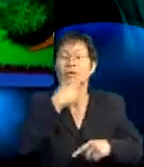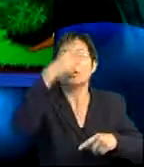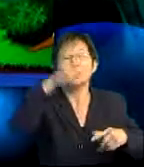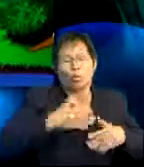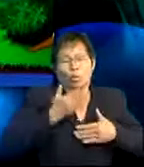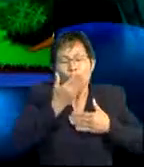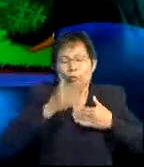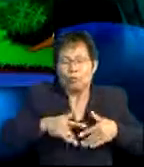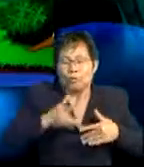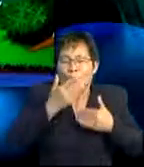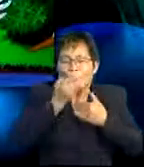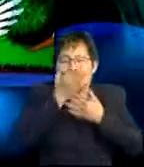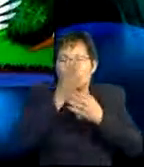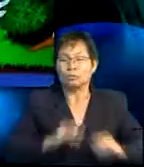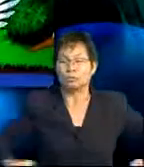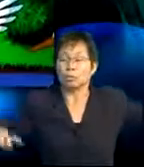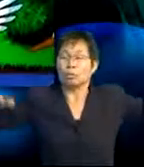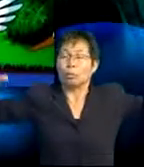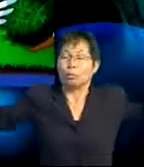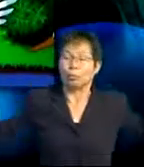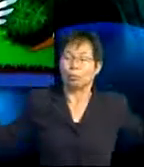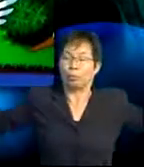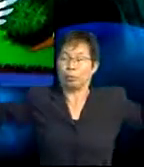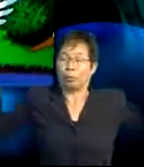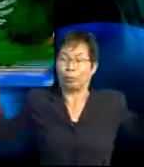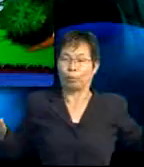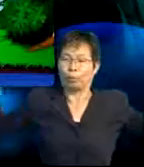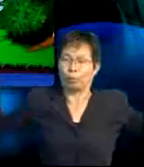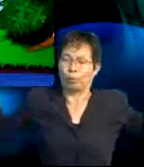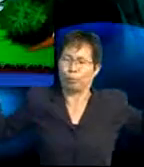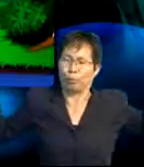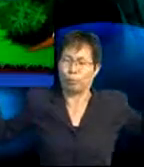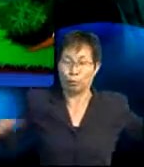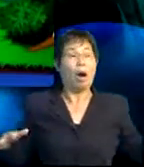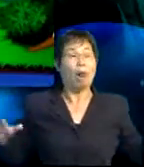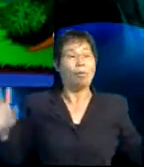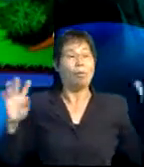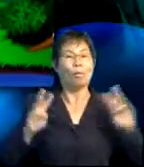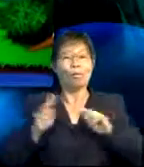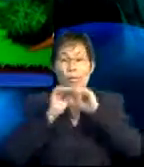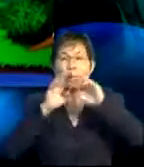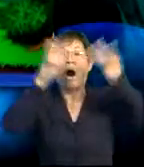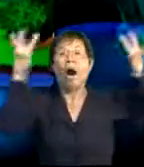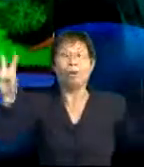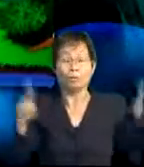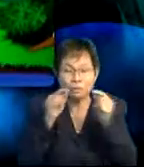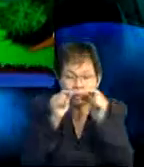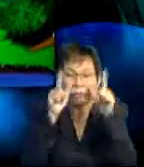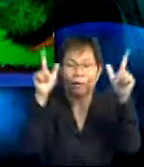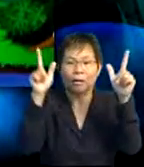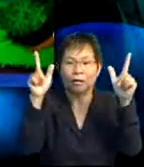He stretched his wings and flapped them a few times. Wow! He was